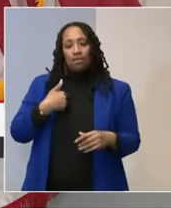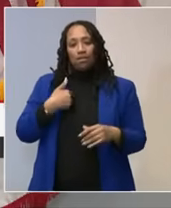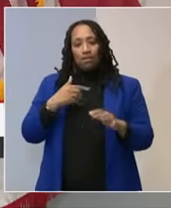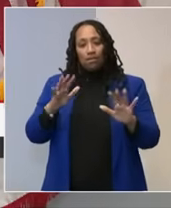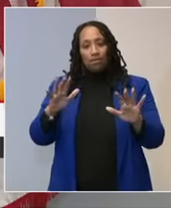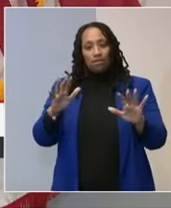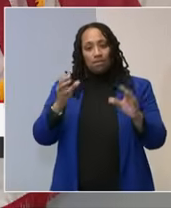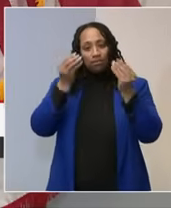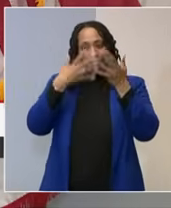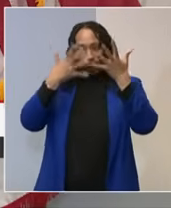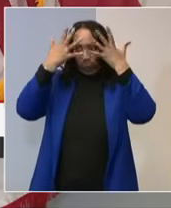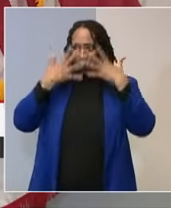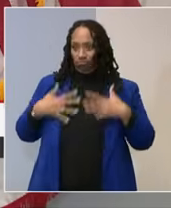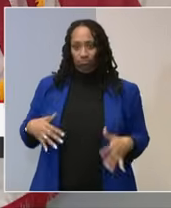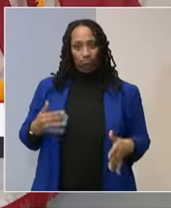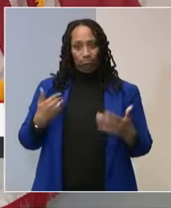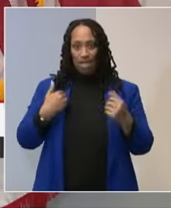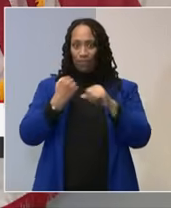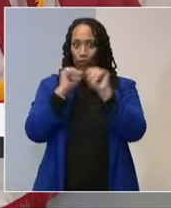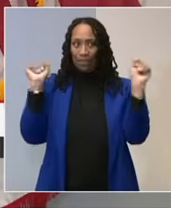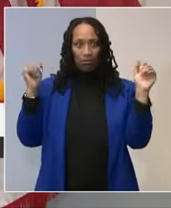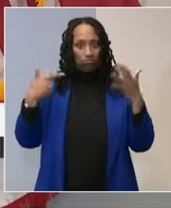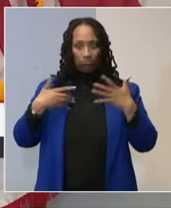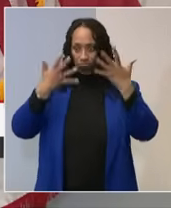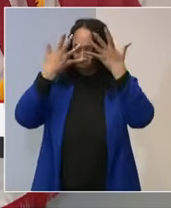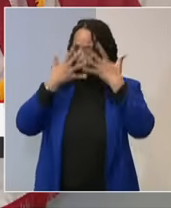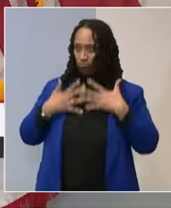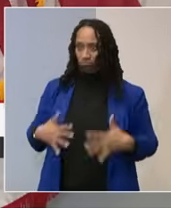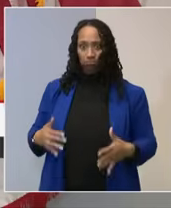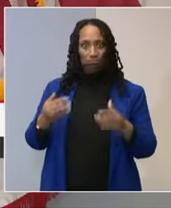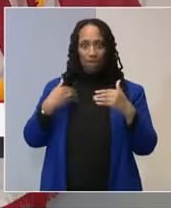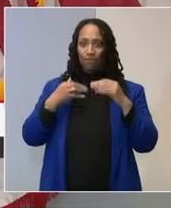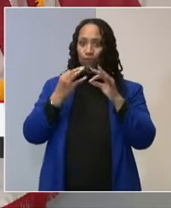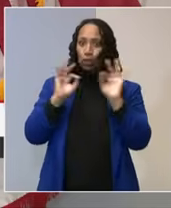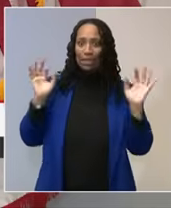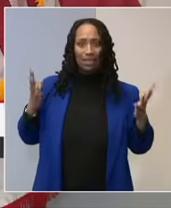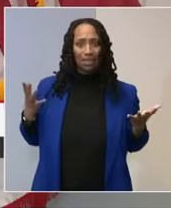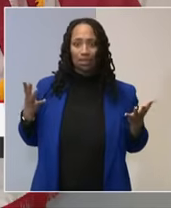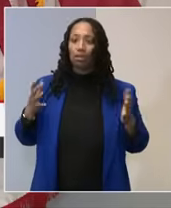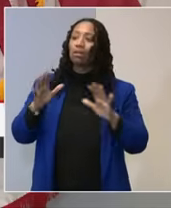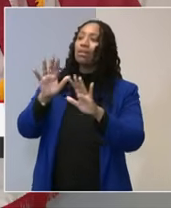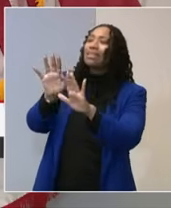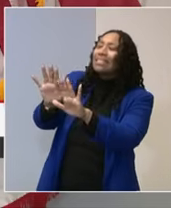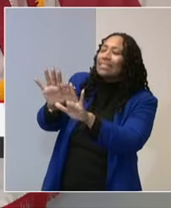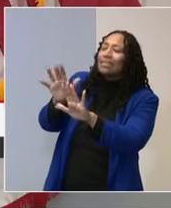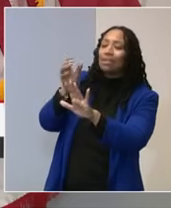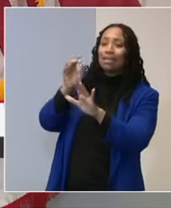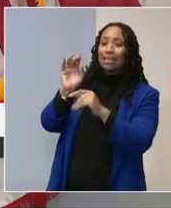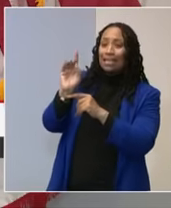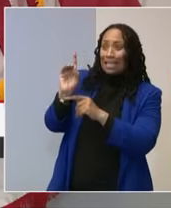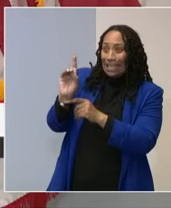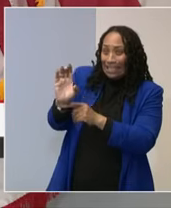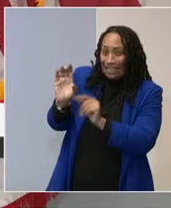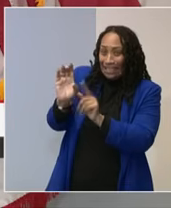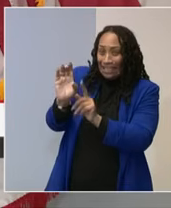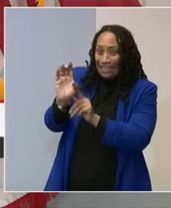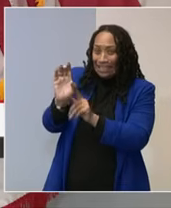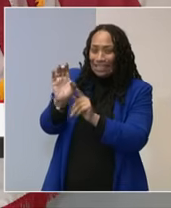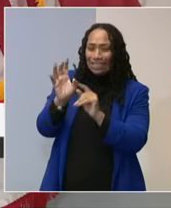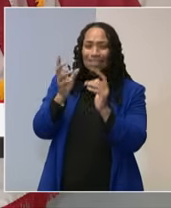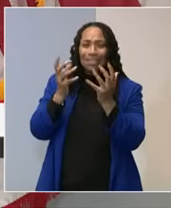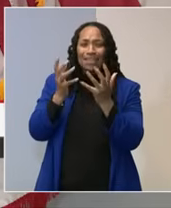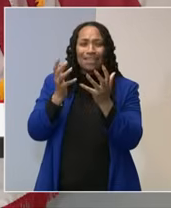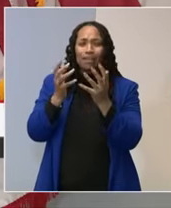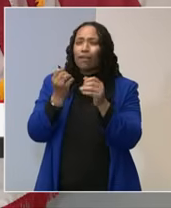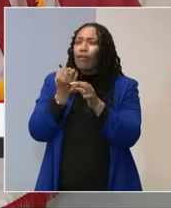clear about that. I am free. More free. So the choices I make are not mistakes. I make them for a reason.